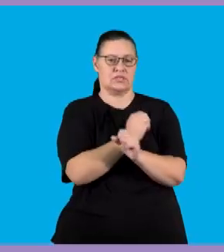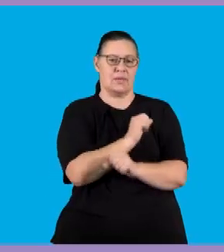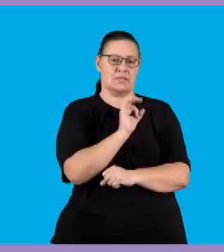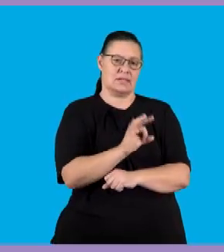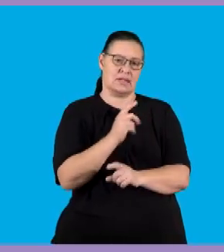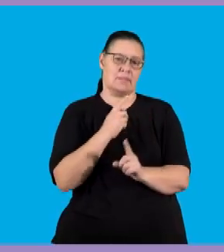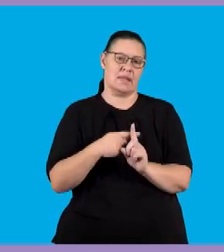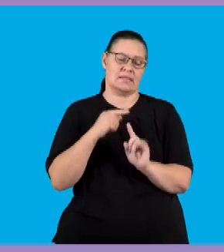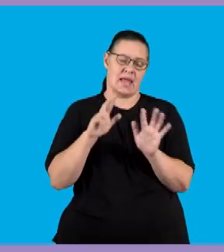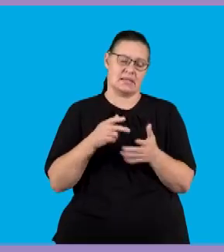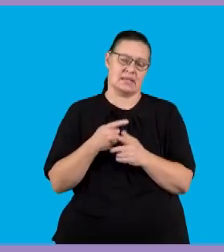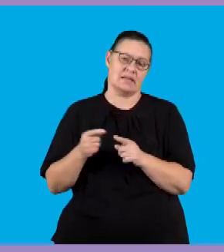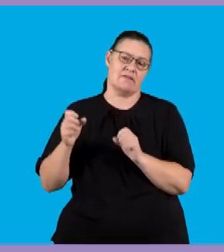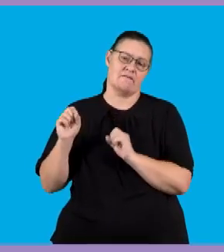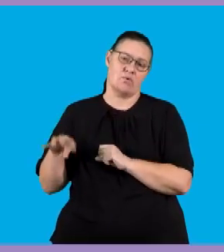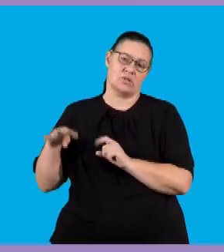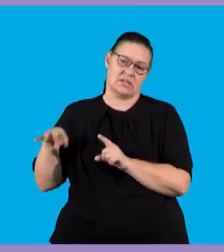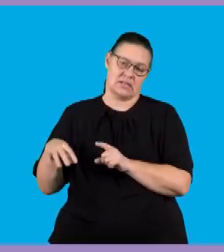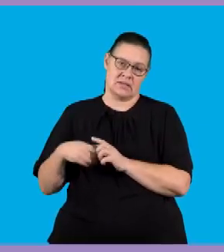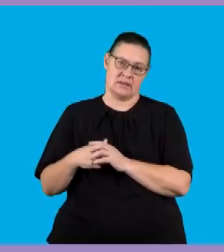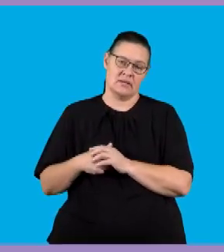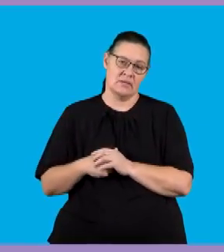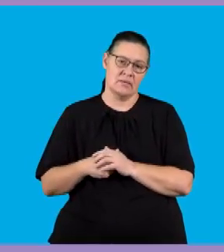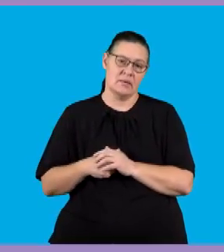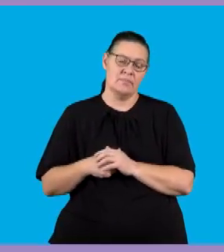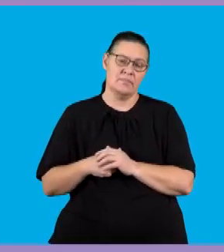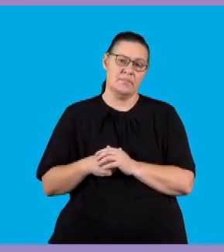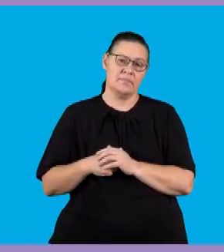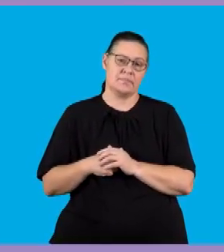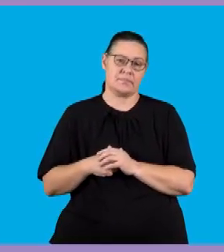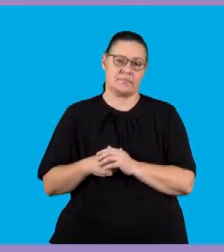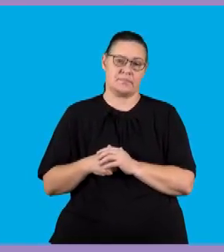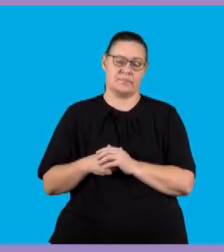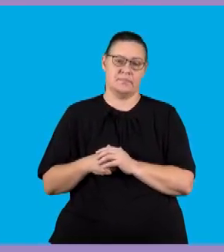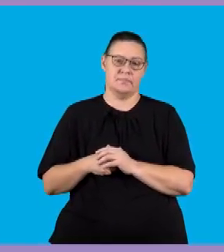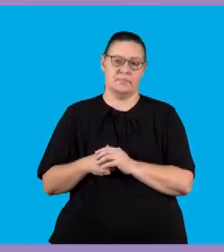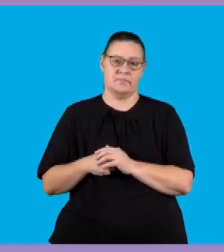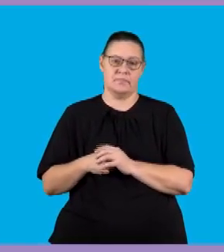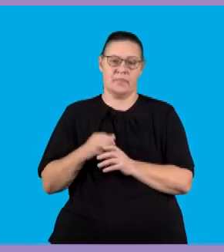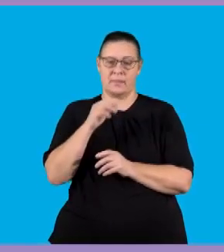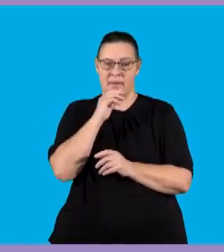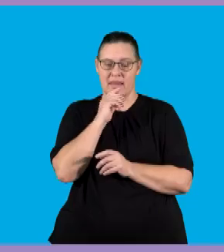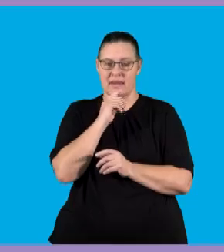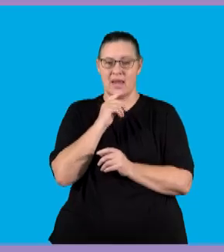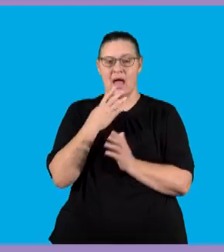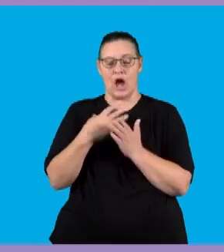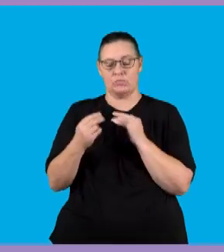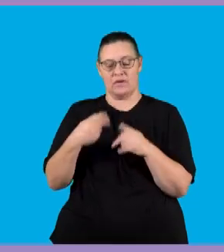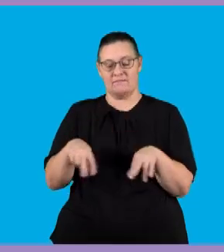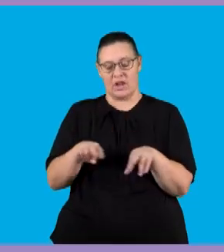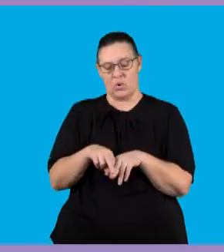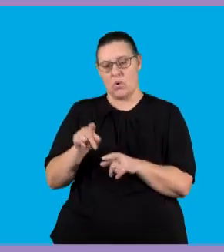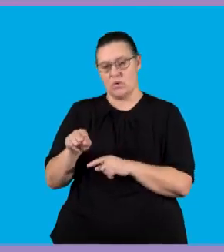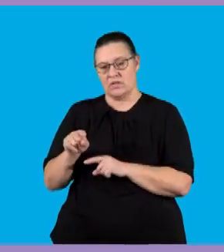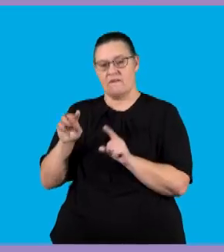y is equals to 2 multiplied by 3 plus 8 is equals to 14, which means 14 will